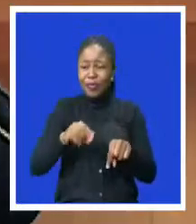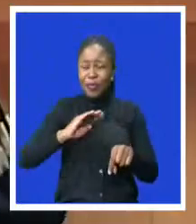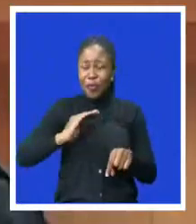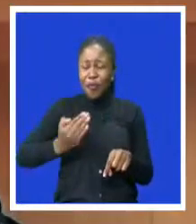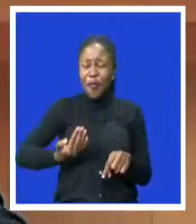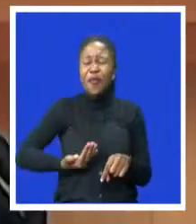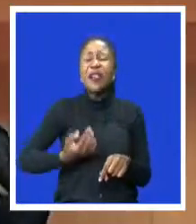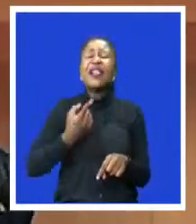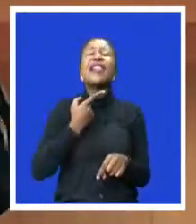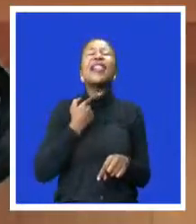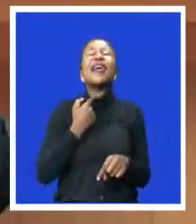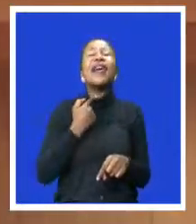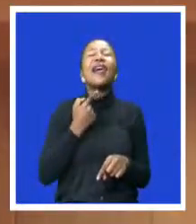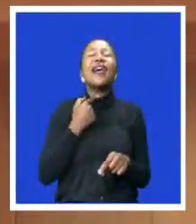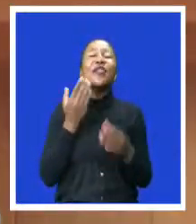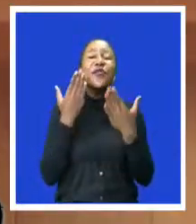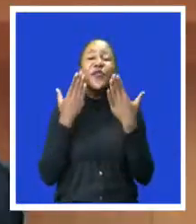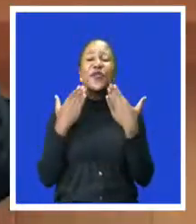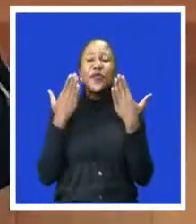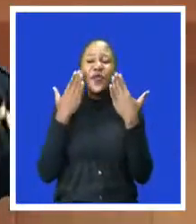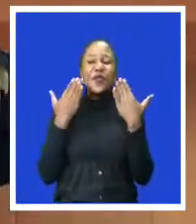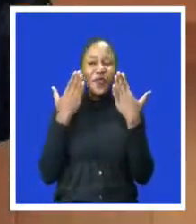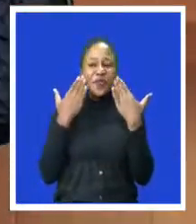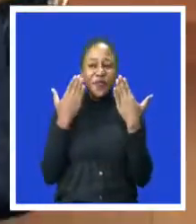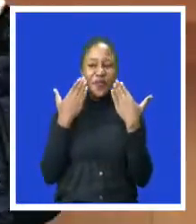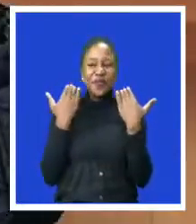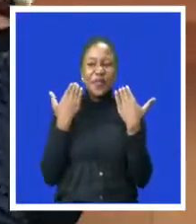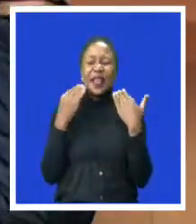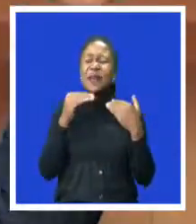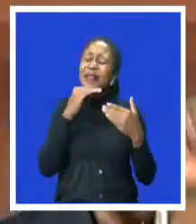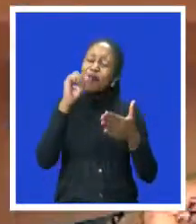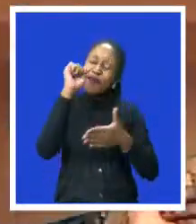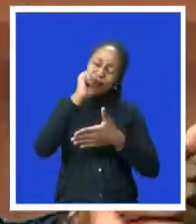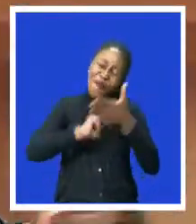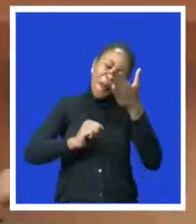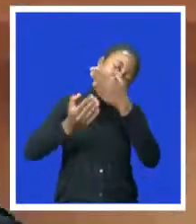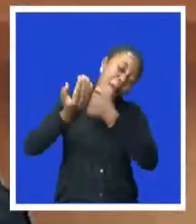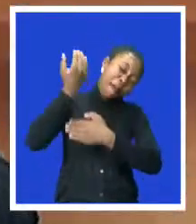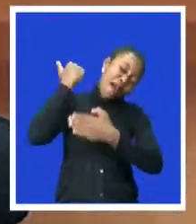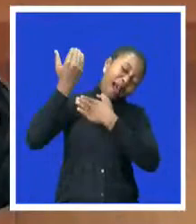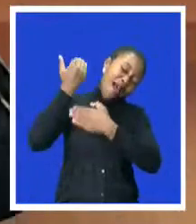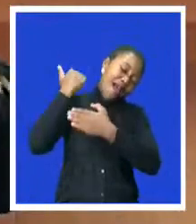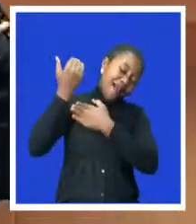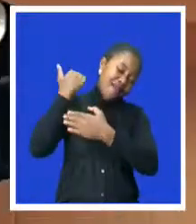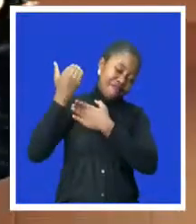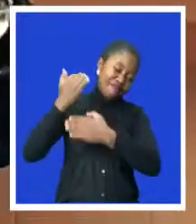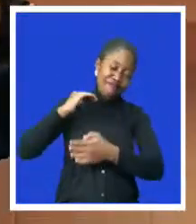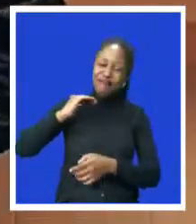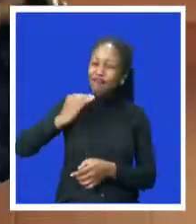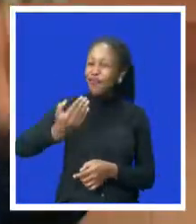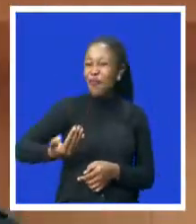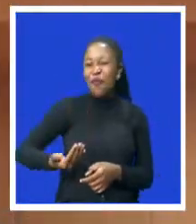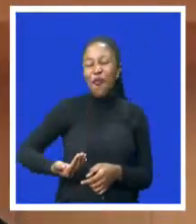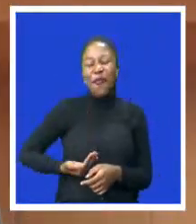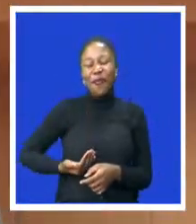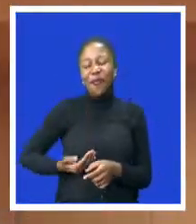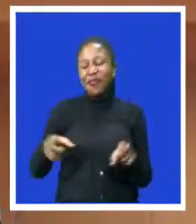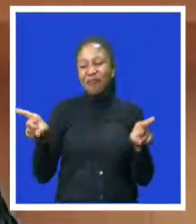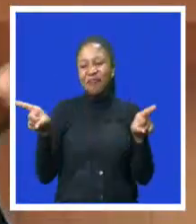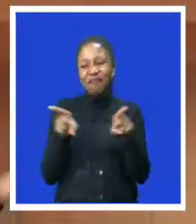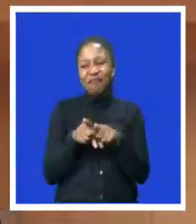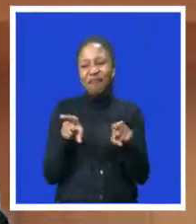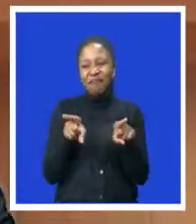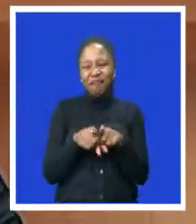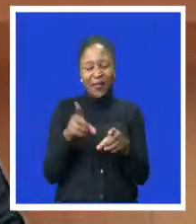of these things we are doing today was done long time ago by our grandparents.